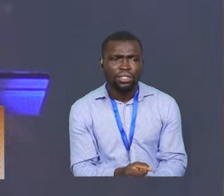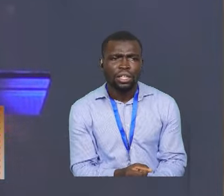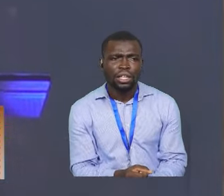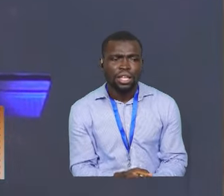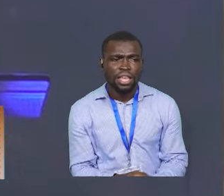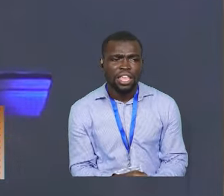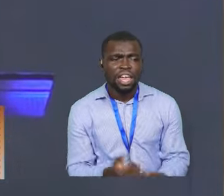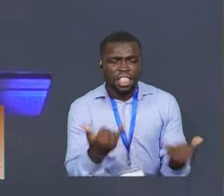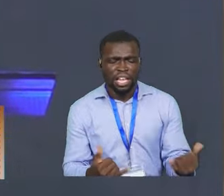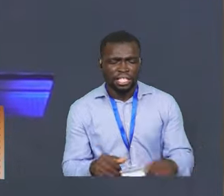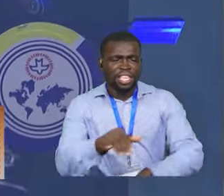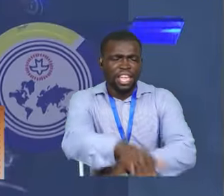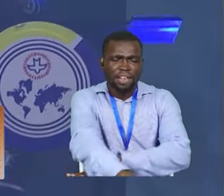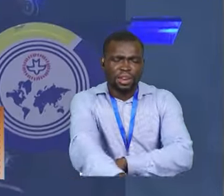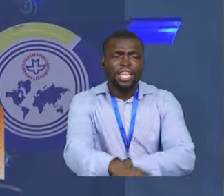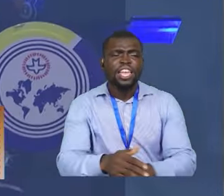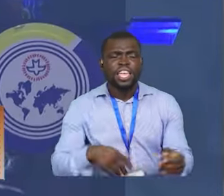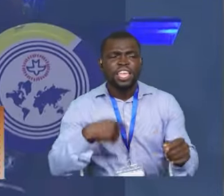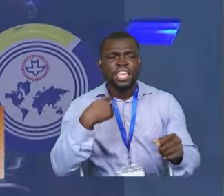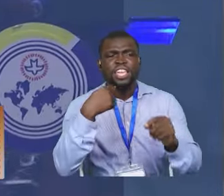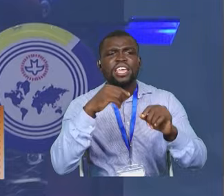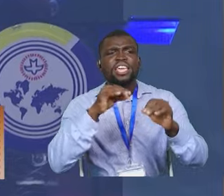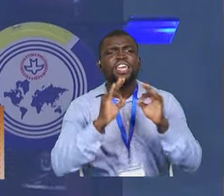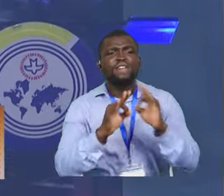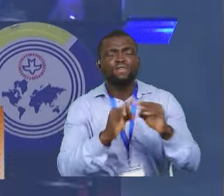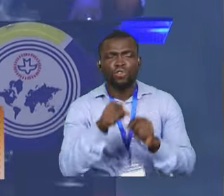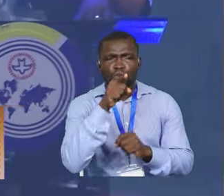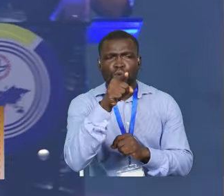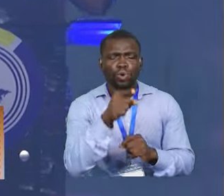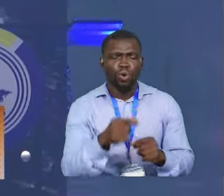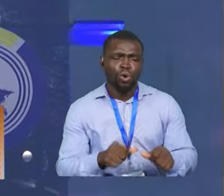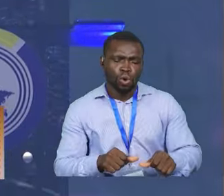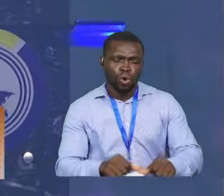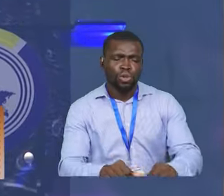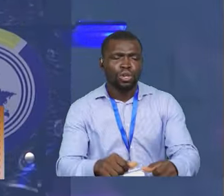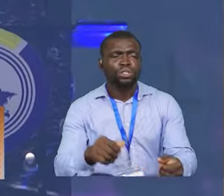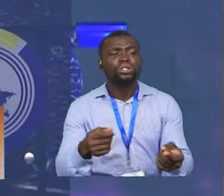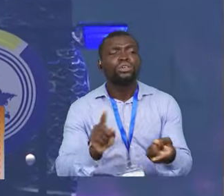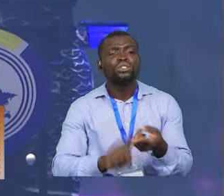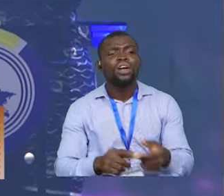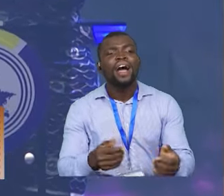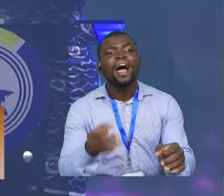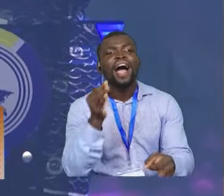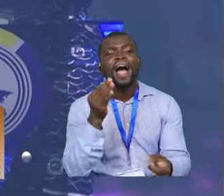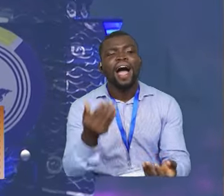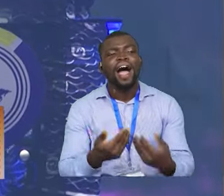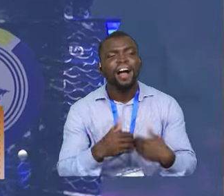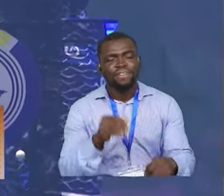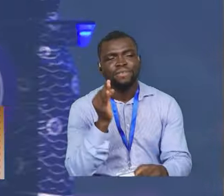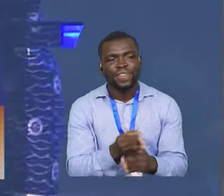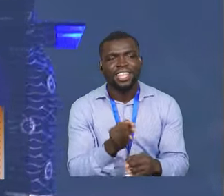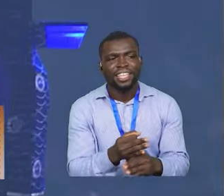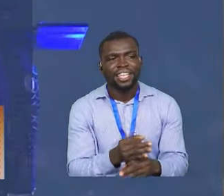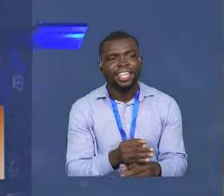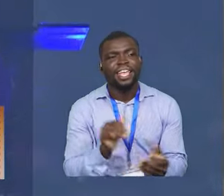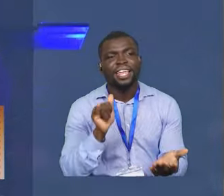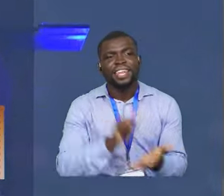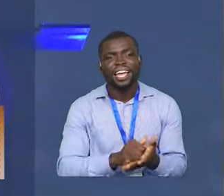come for Jesus as your Lord and Savior, he will transform your